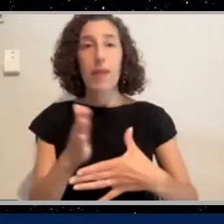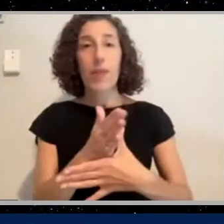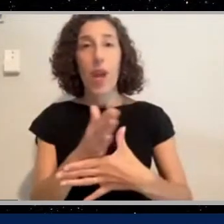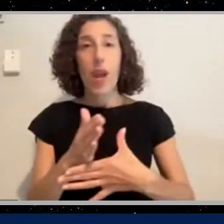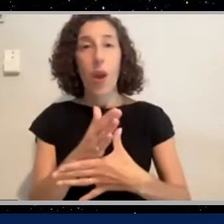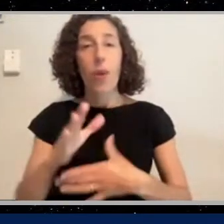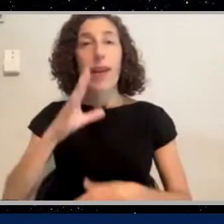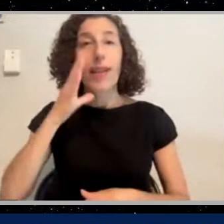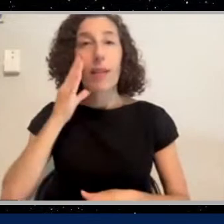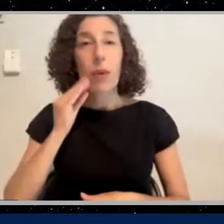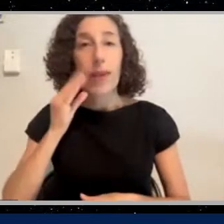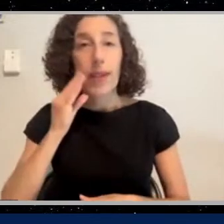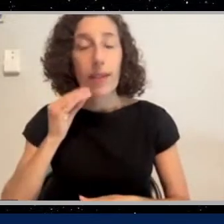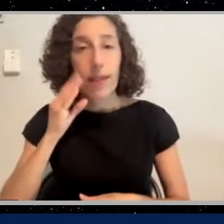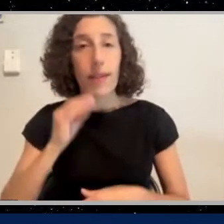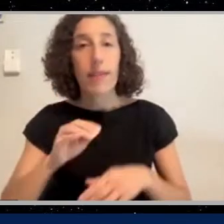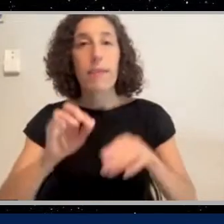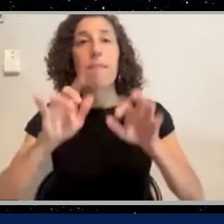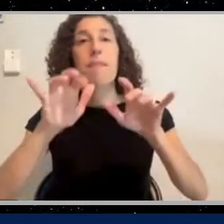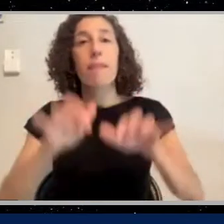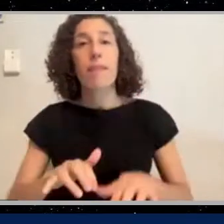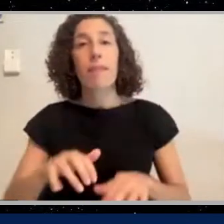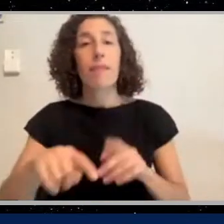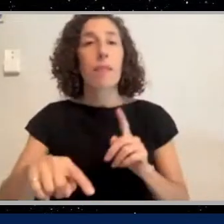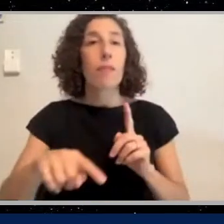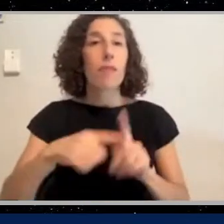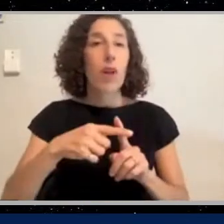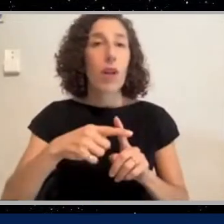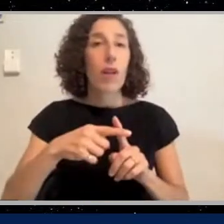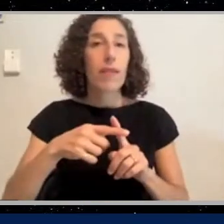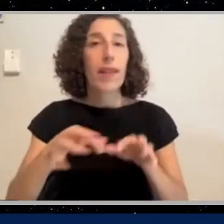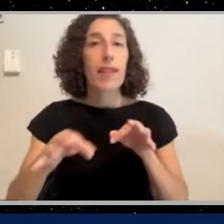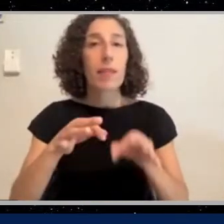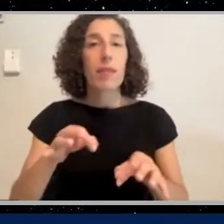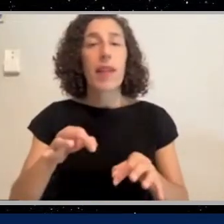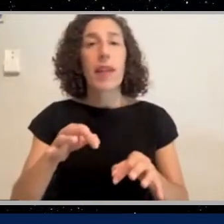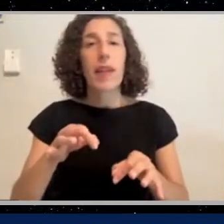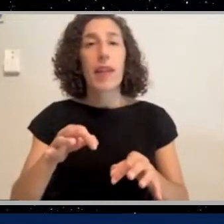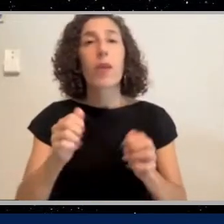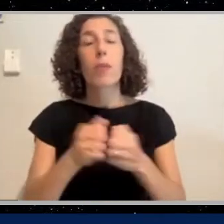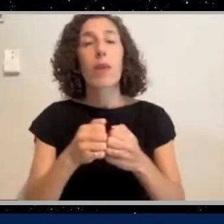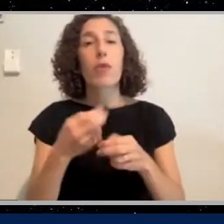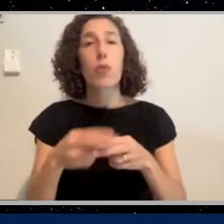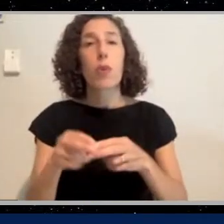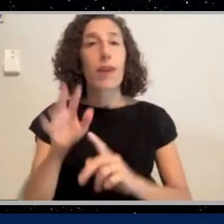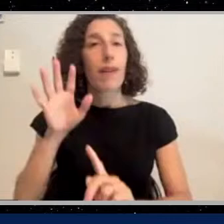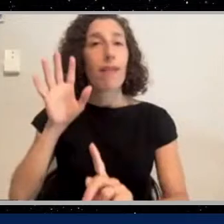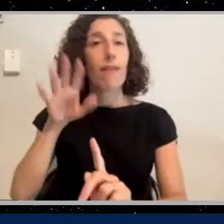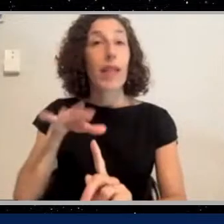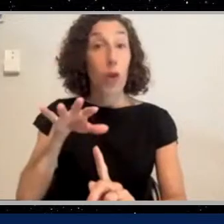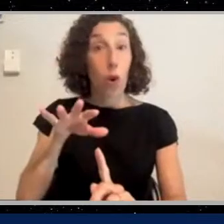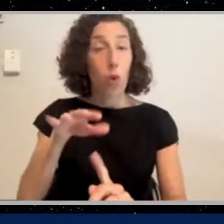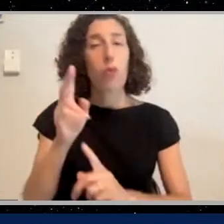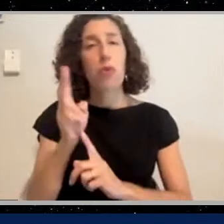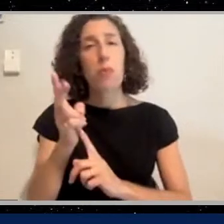well as I believe it was a 2 to 3 minute video that you kind of communicated what